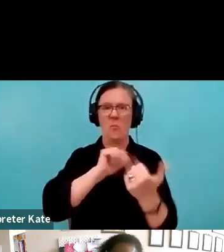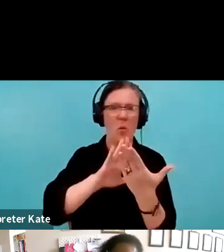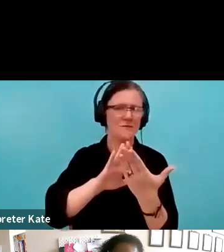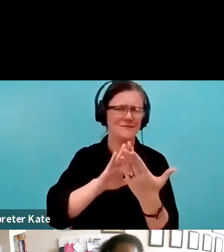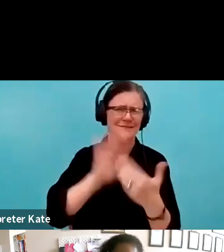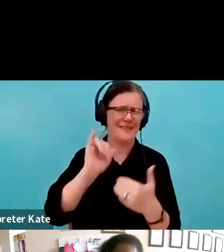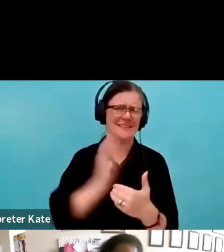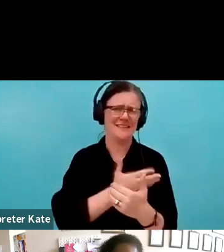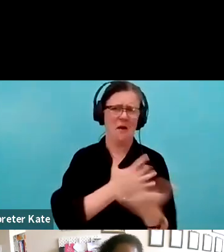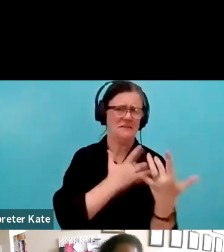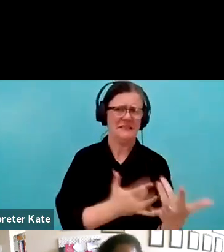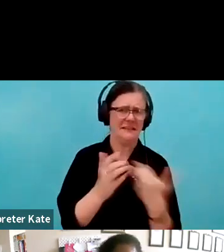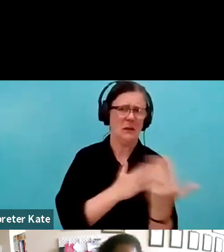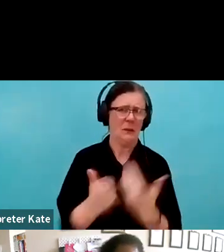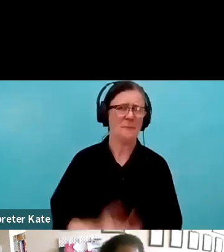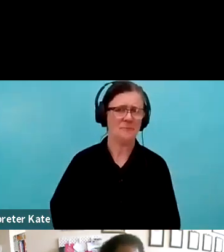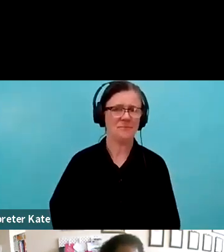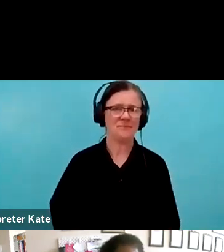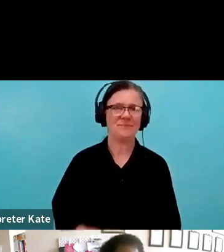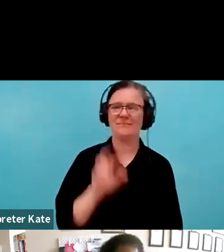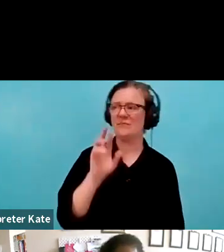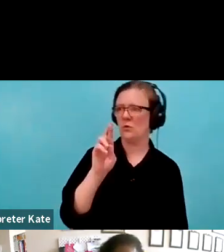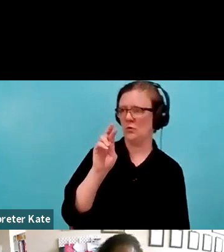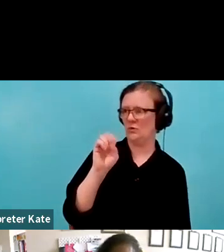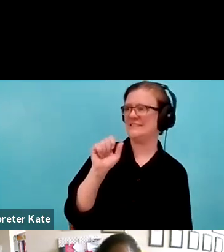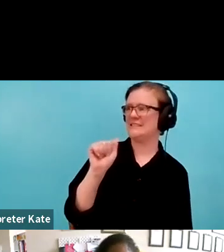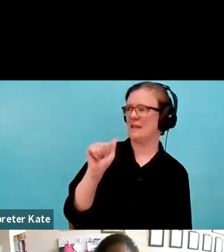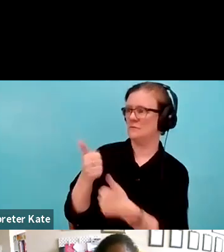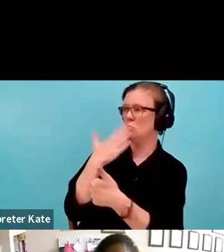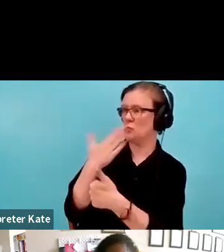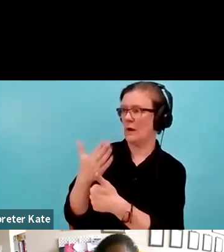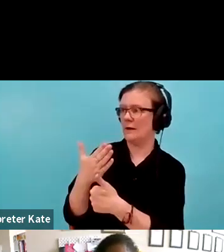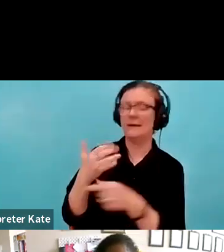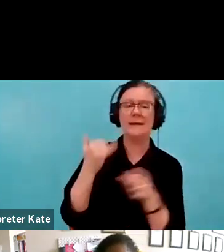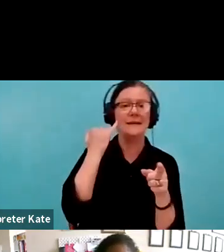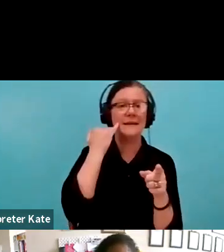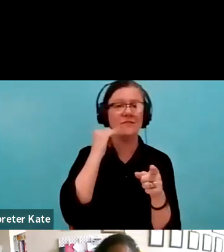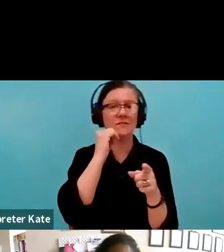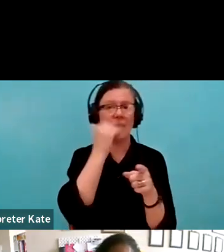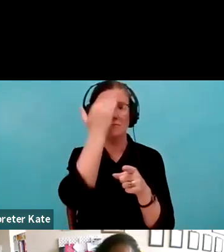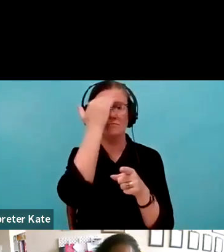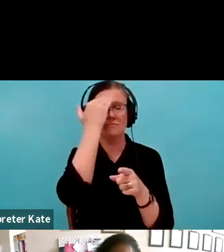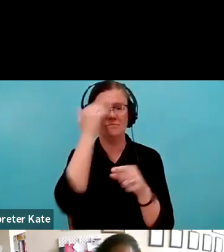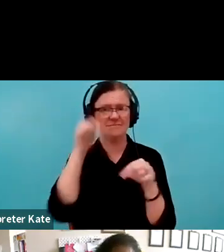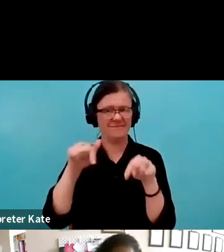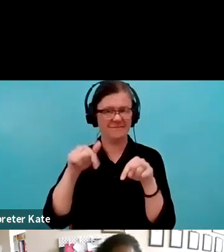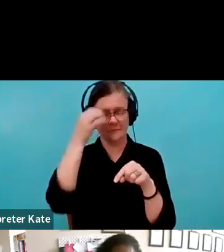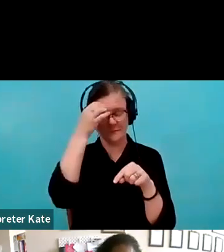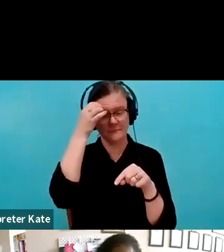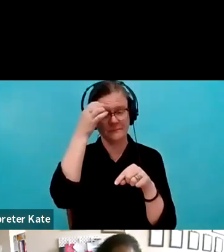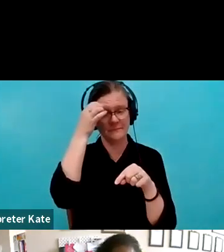yeah, it's pretty great. That's great. And then for people who might not be familiar with what we're talking about, this